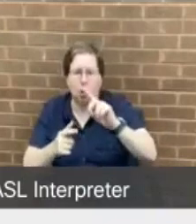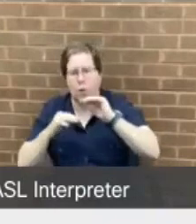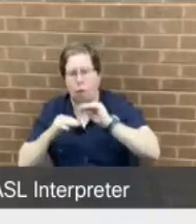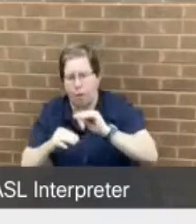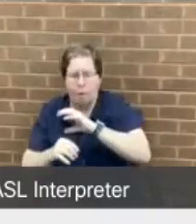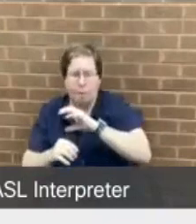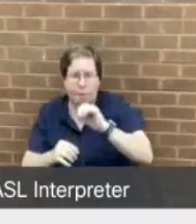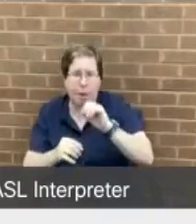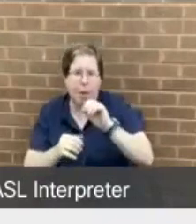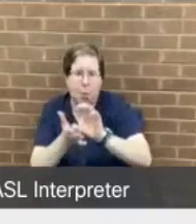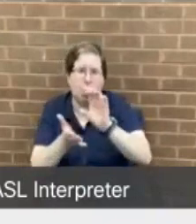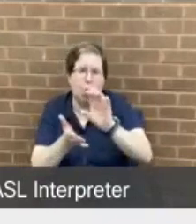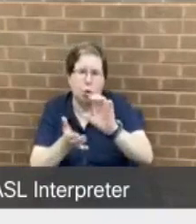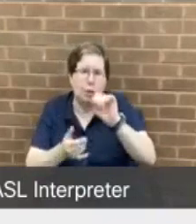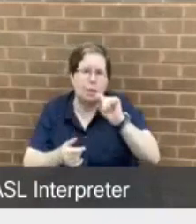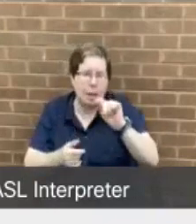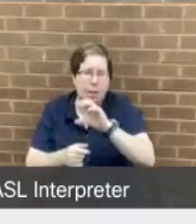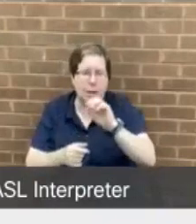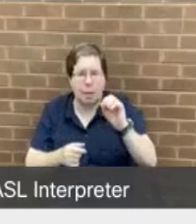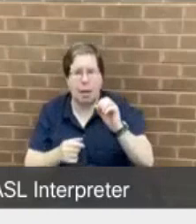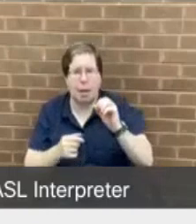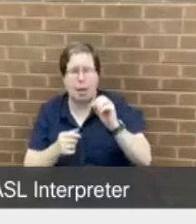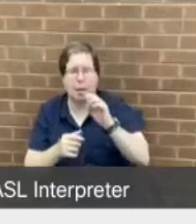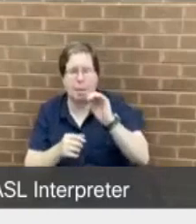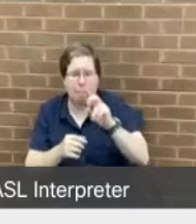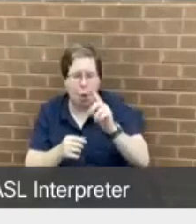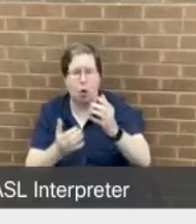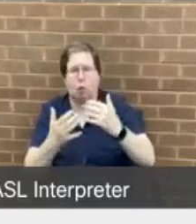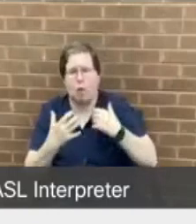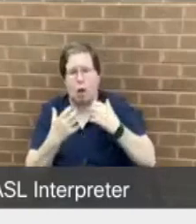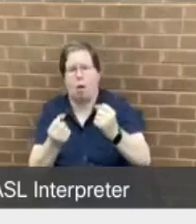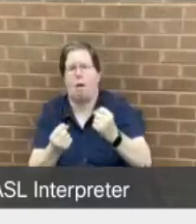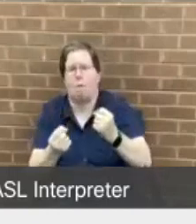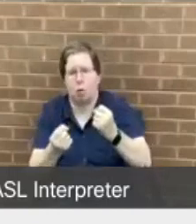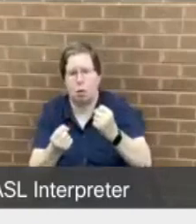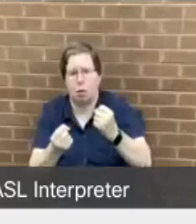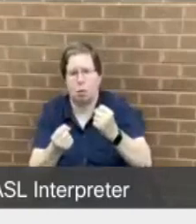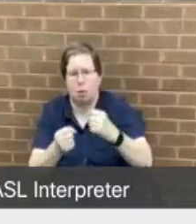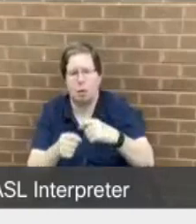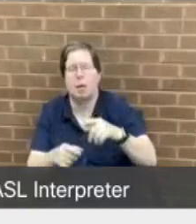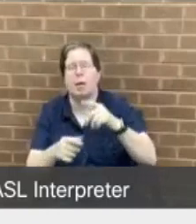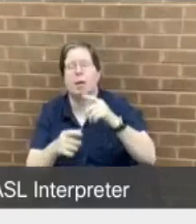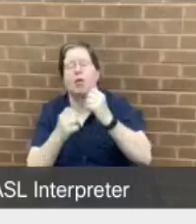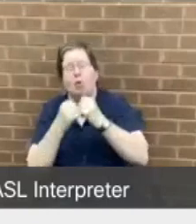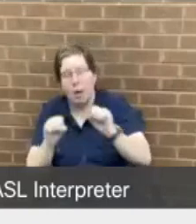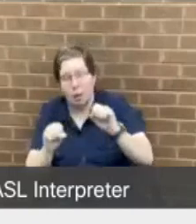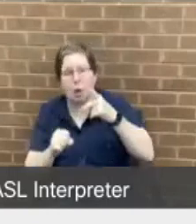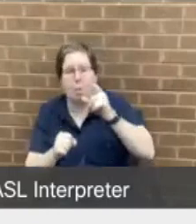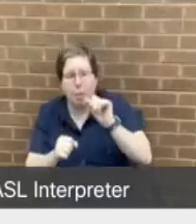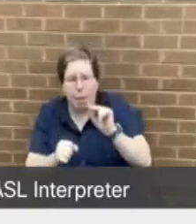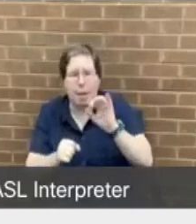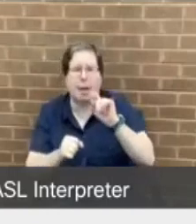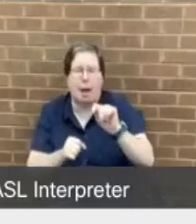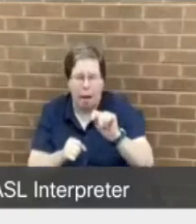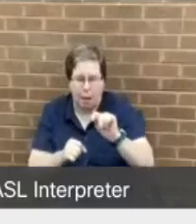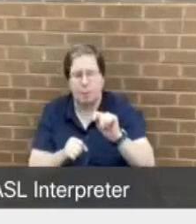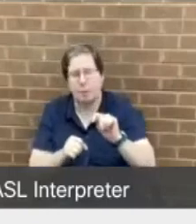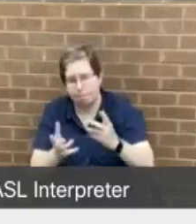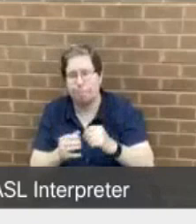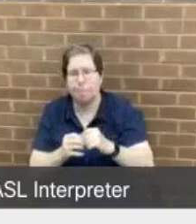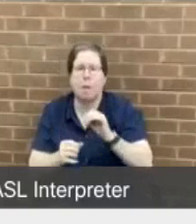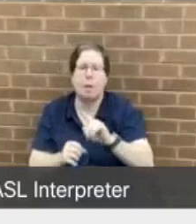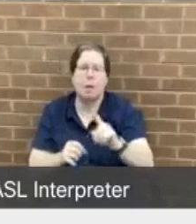Relief Supplemental Appropriations Act, and the American Recovery, the American Rescue Plan Act of